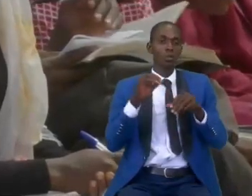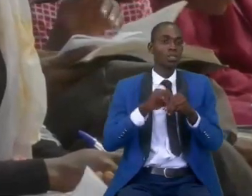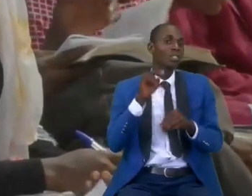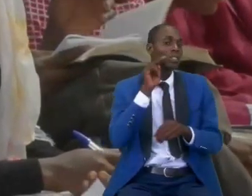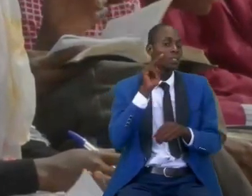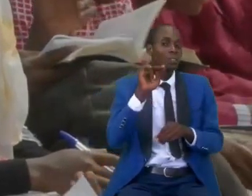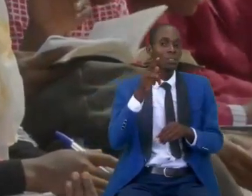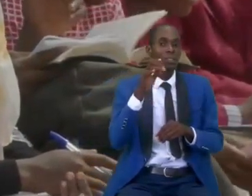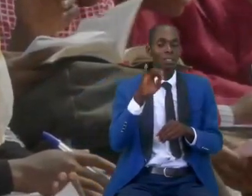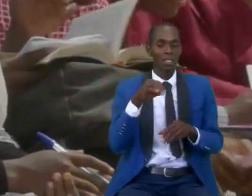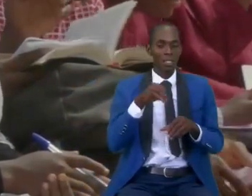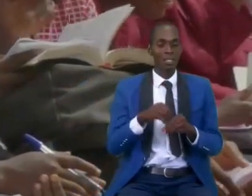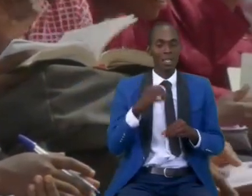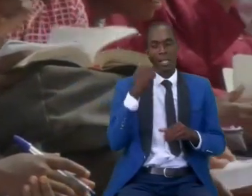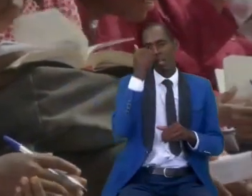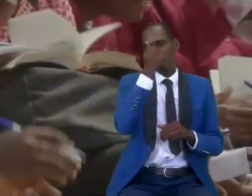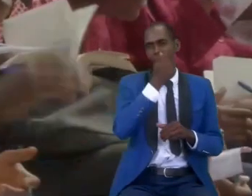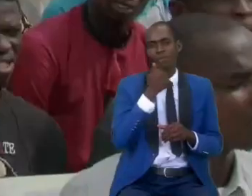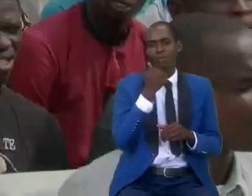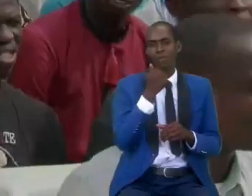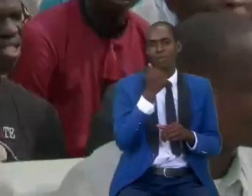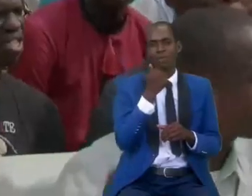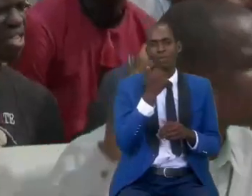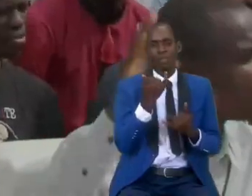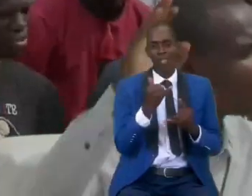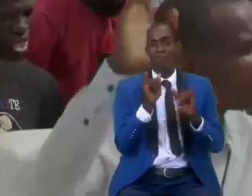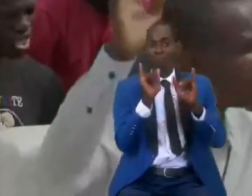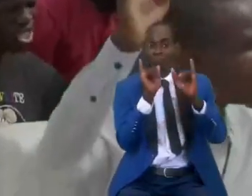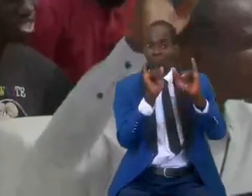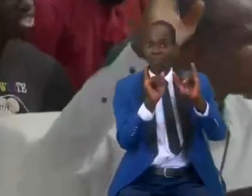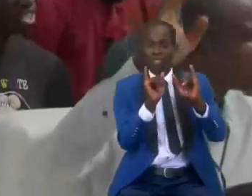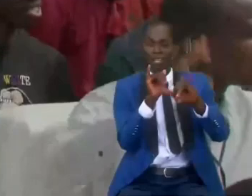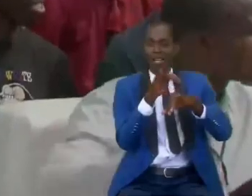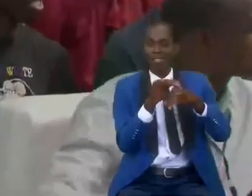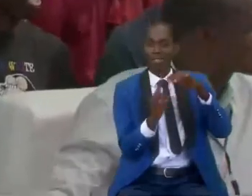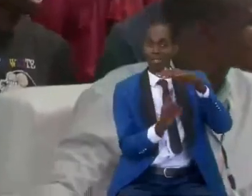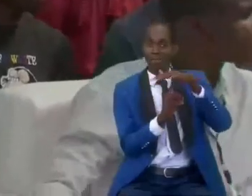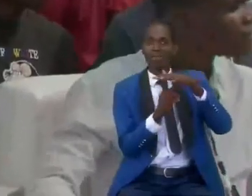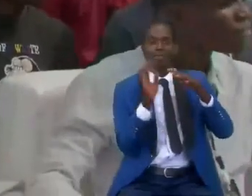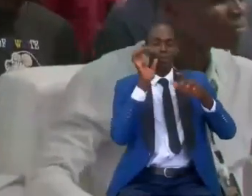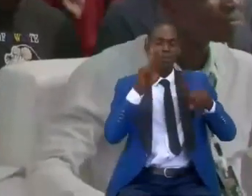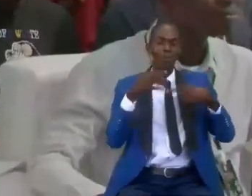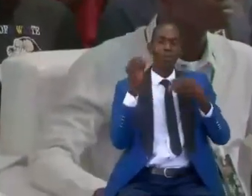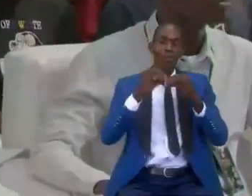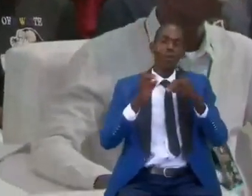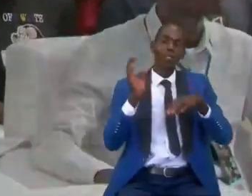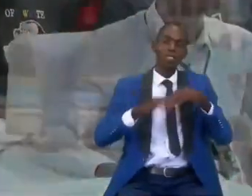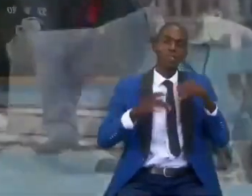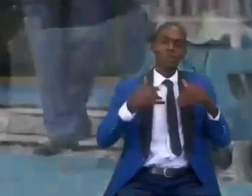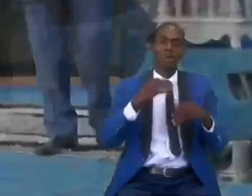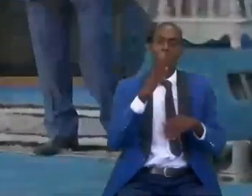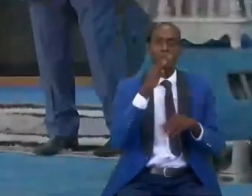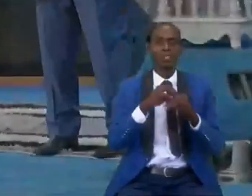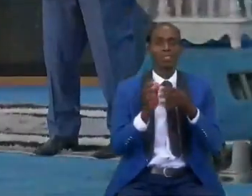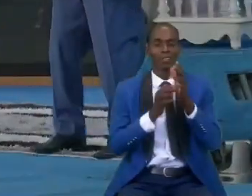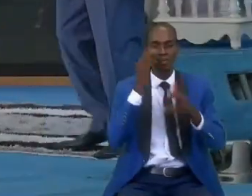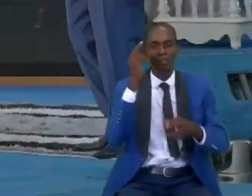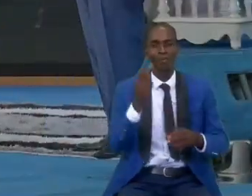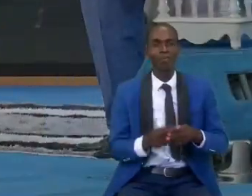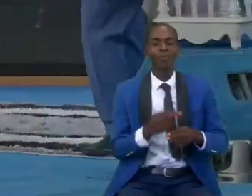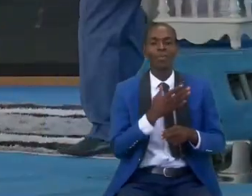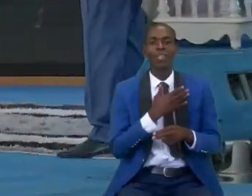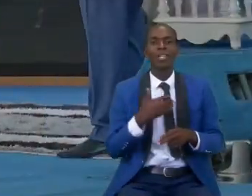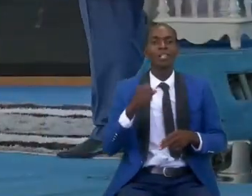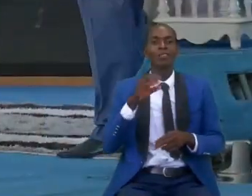there. You are going to go higher than you have been. And so, as we declare that we have